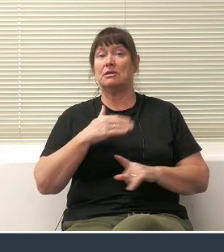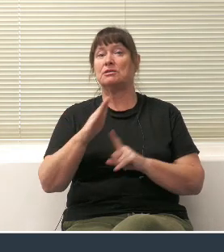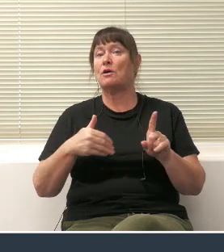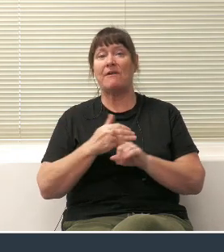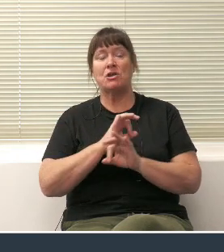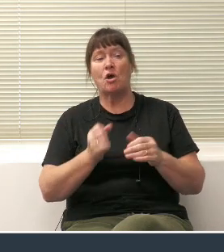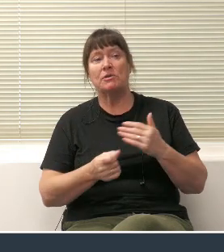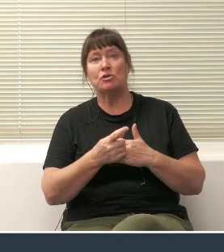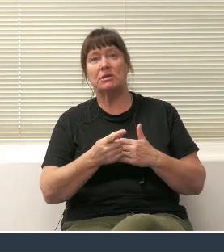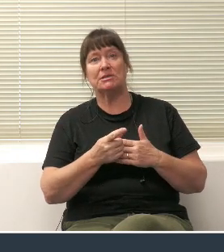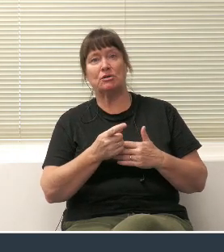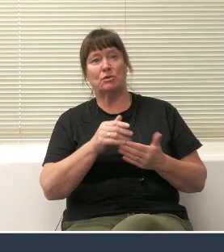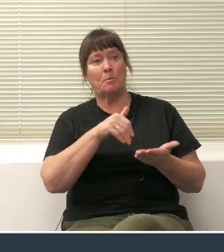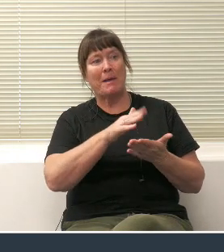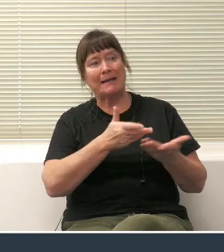to the market yet.